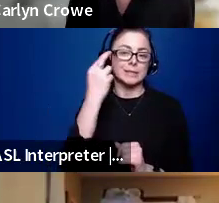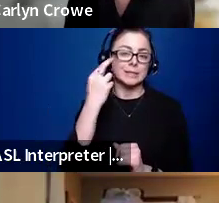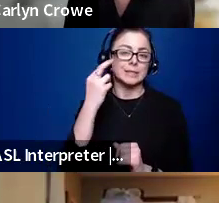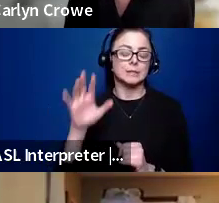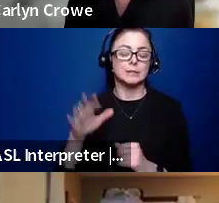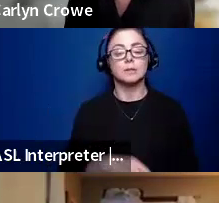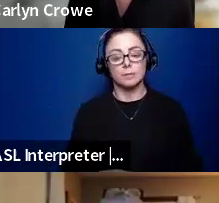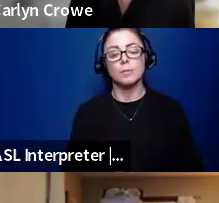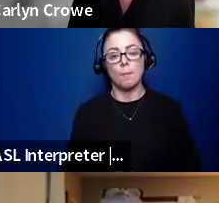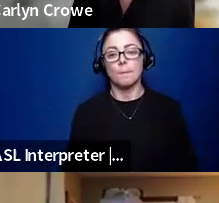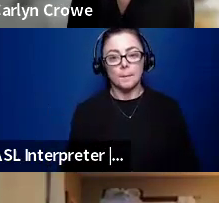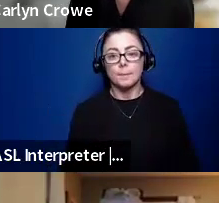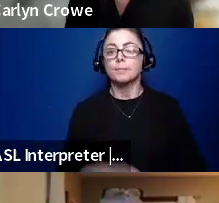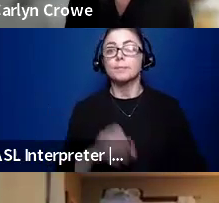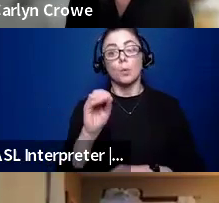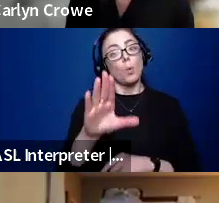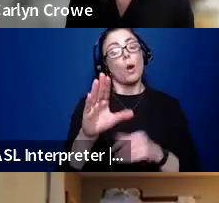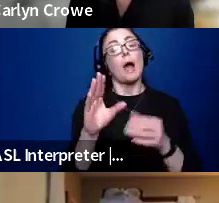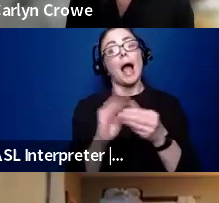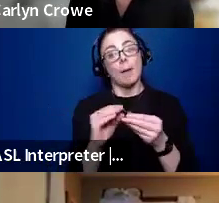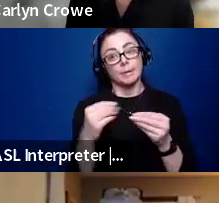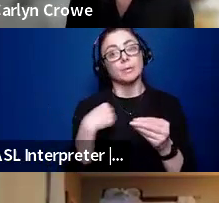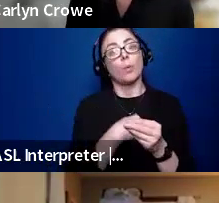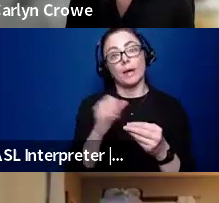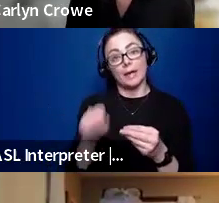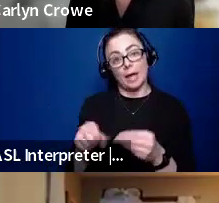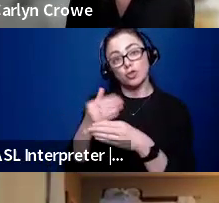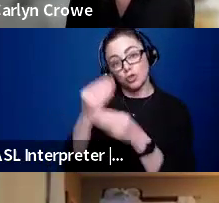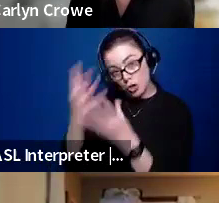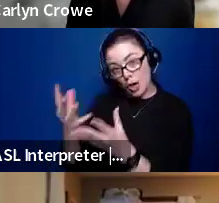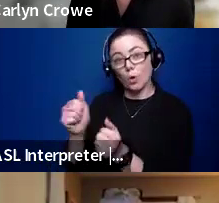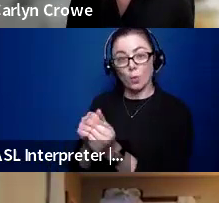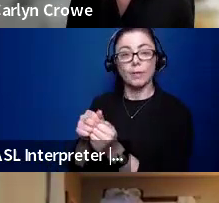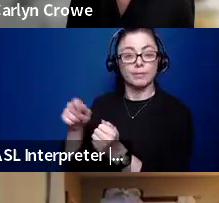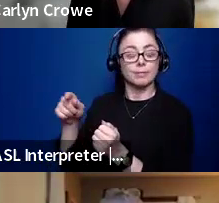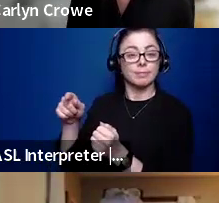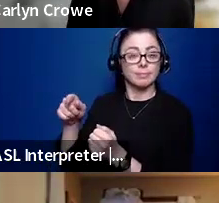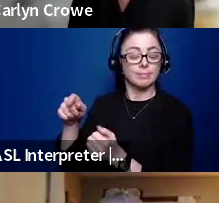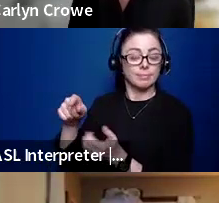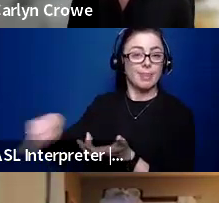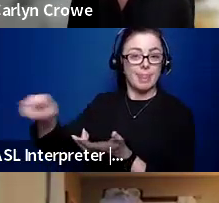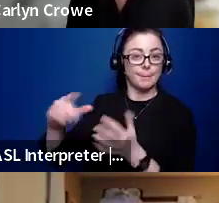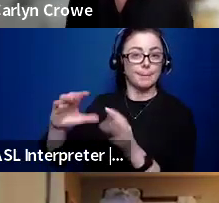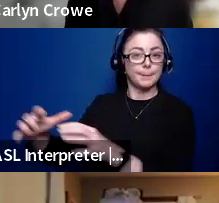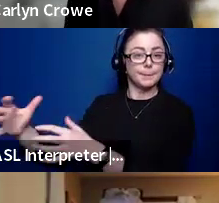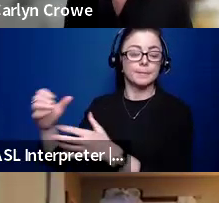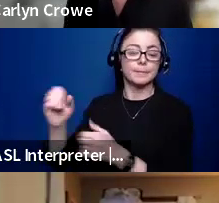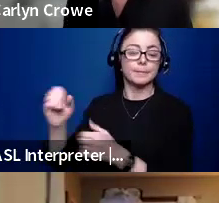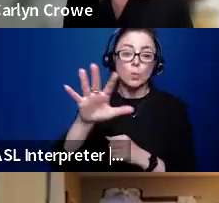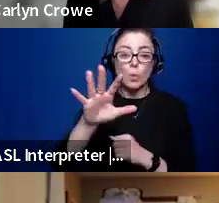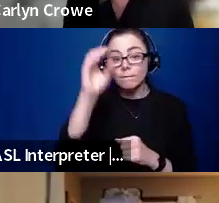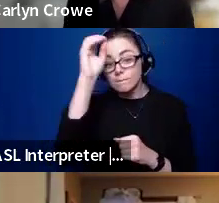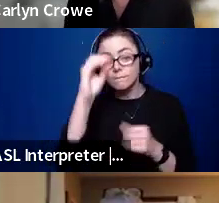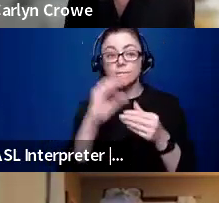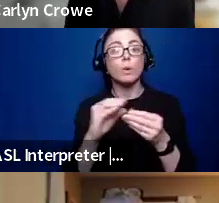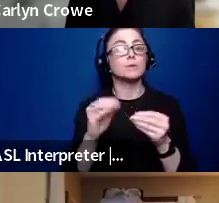can send your comments on to them. And so your voices will be heard to them also. So I'm going to